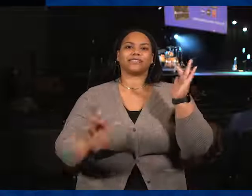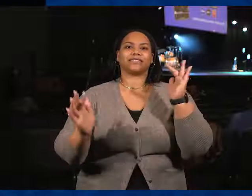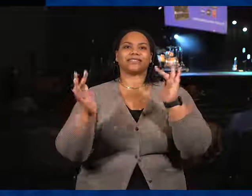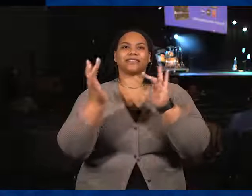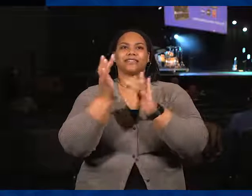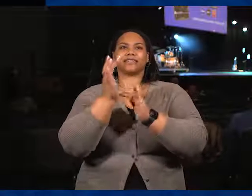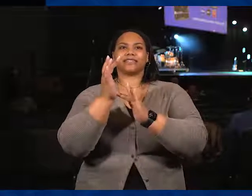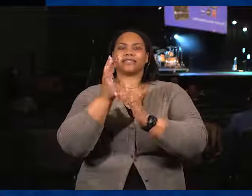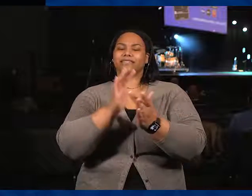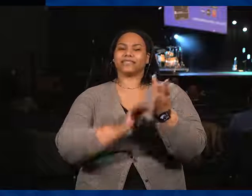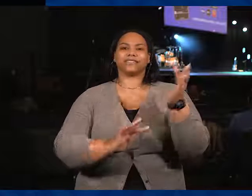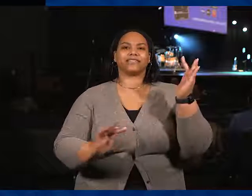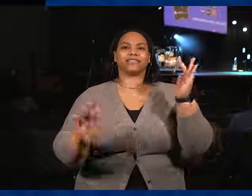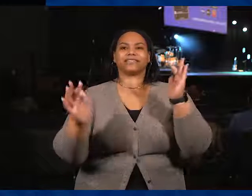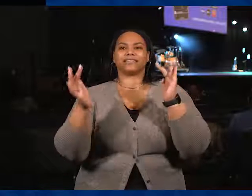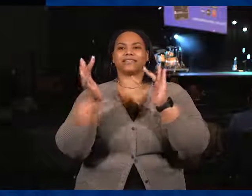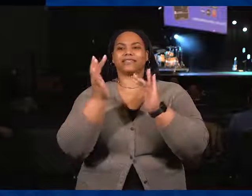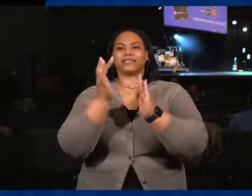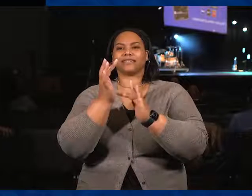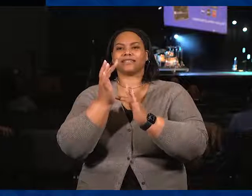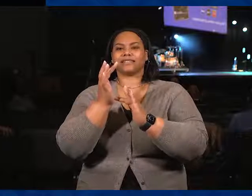Jesus,